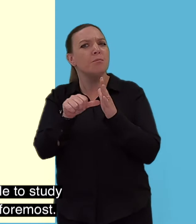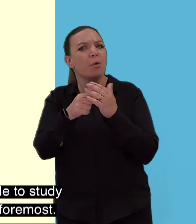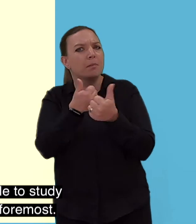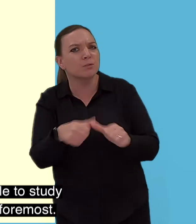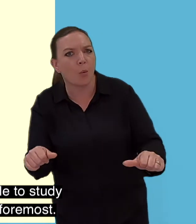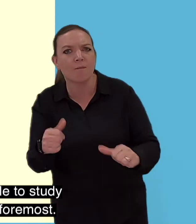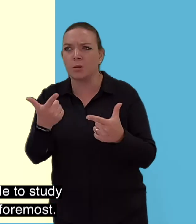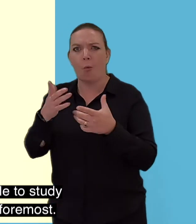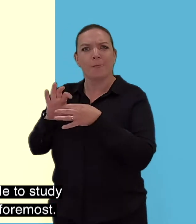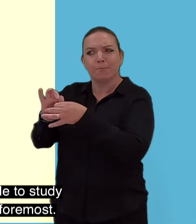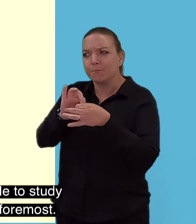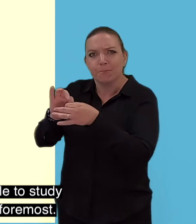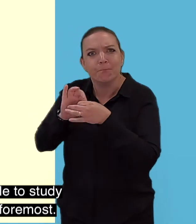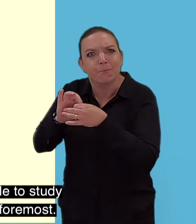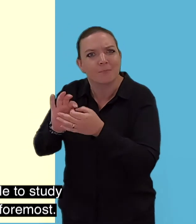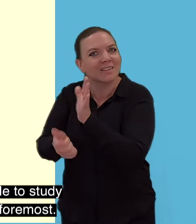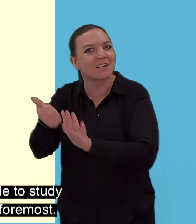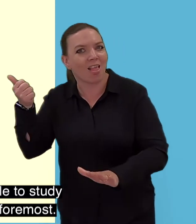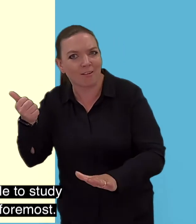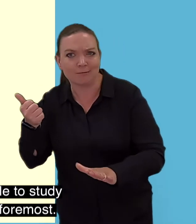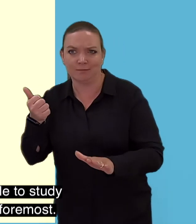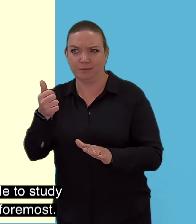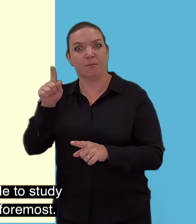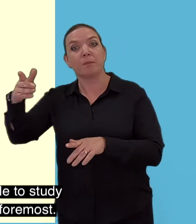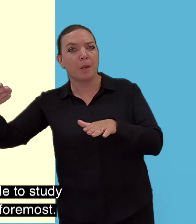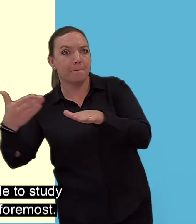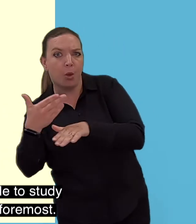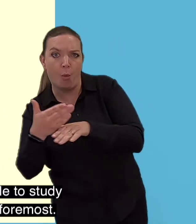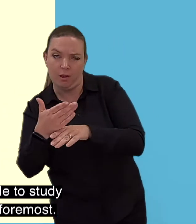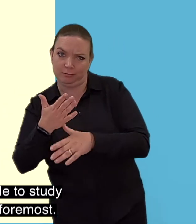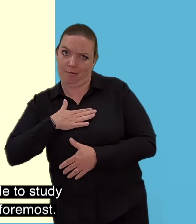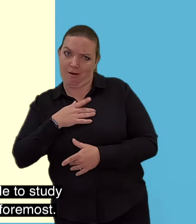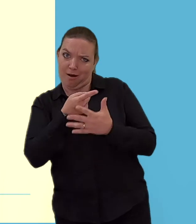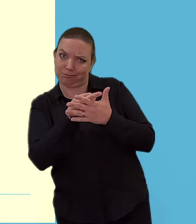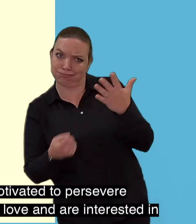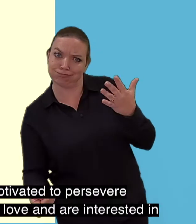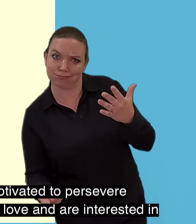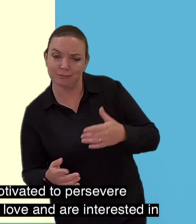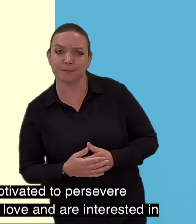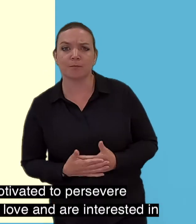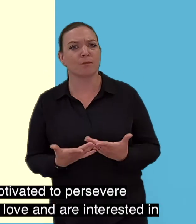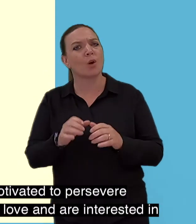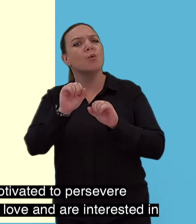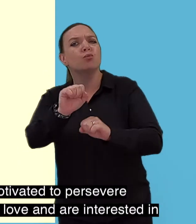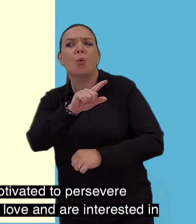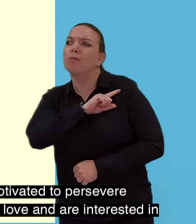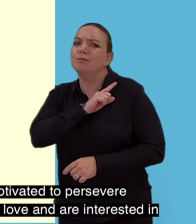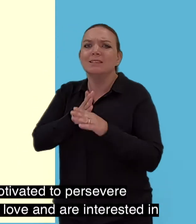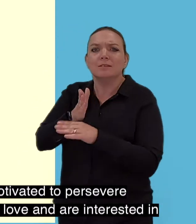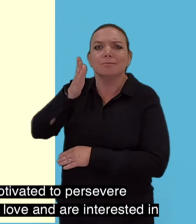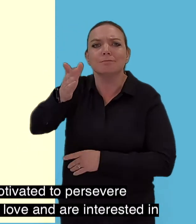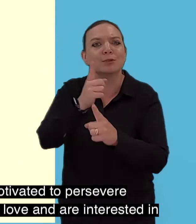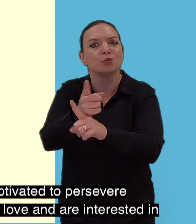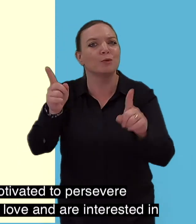sectors. So for this reason, I'd always advise people to study something they're interested in first and foremost. The reason